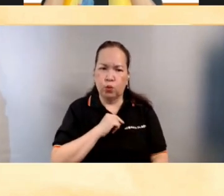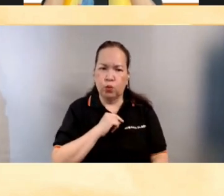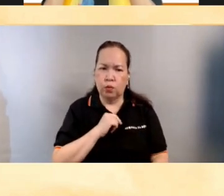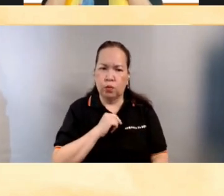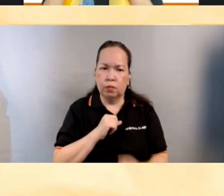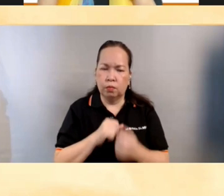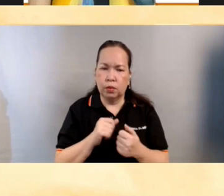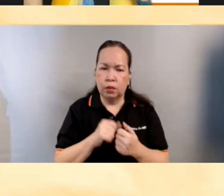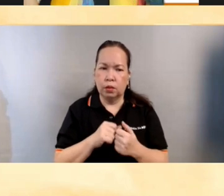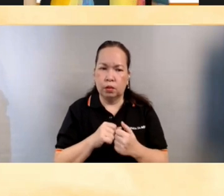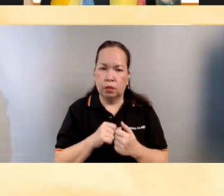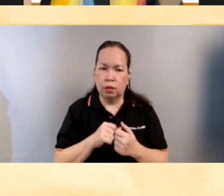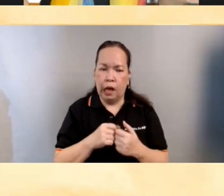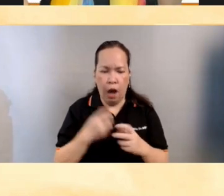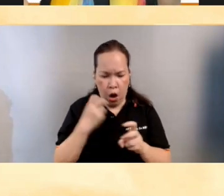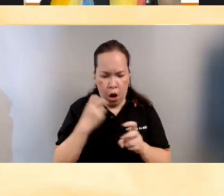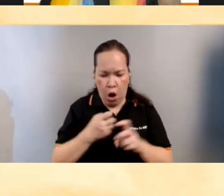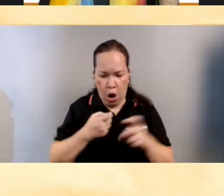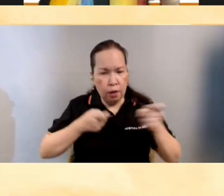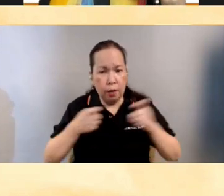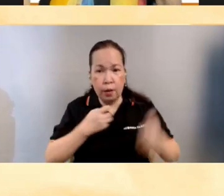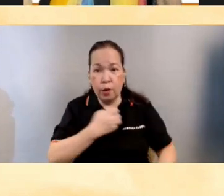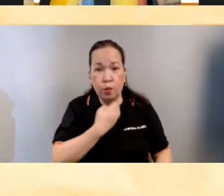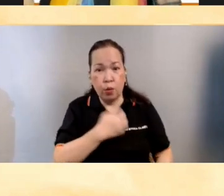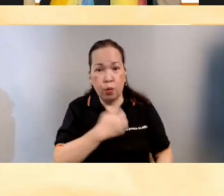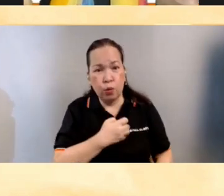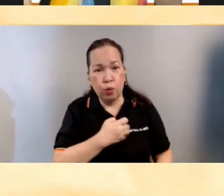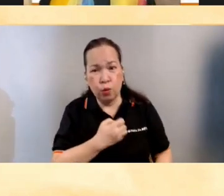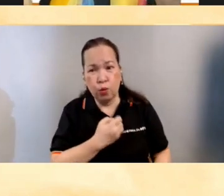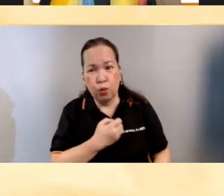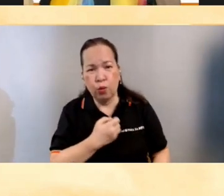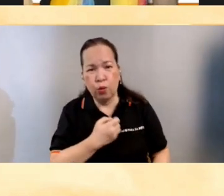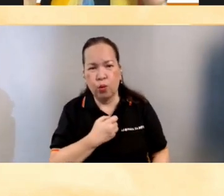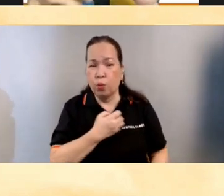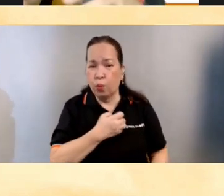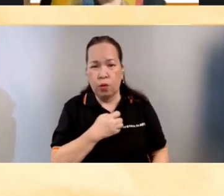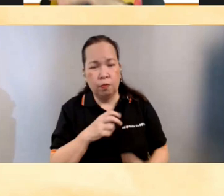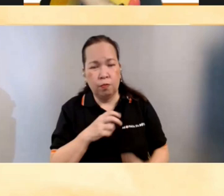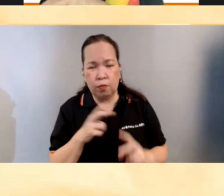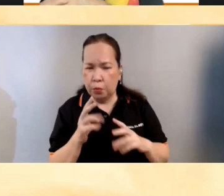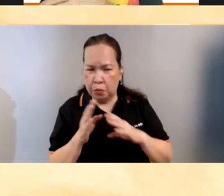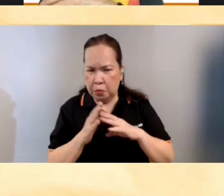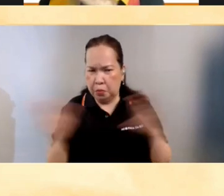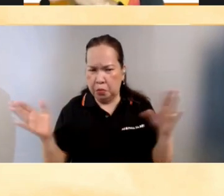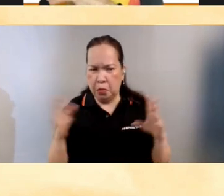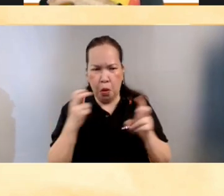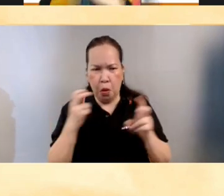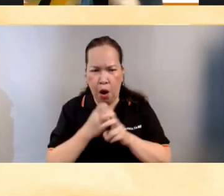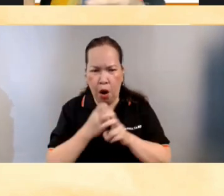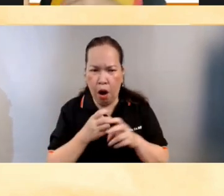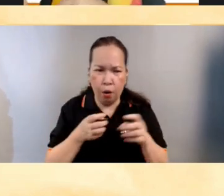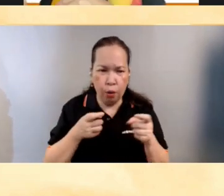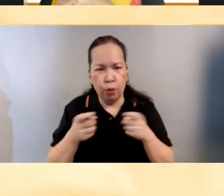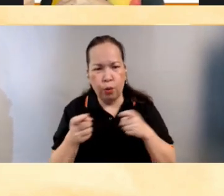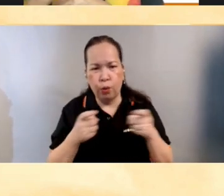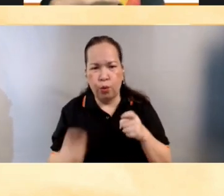The problem of controlling our emotions. Emotions are very intense and it's very difficult to regulate as it is. But